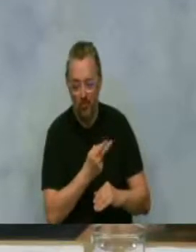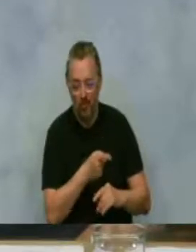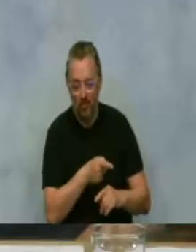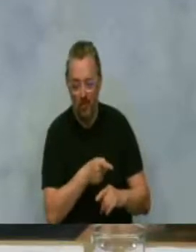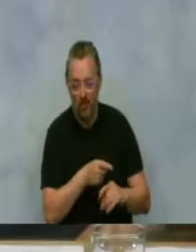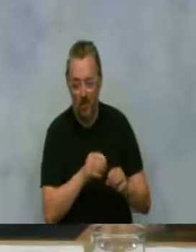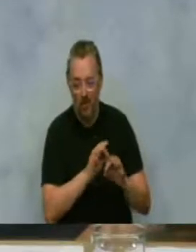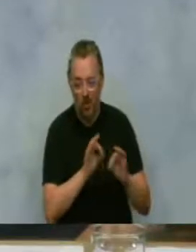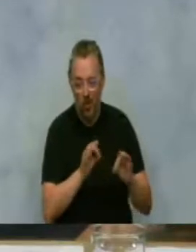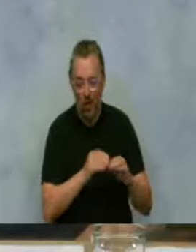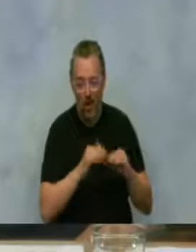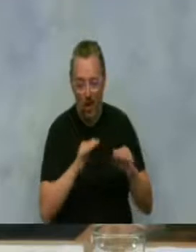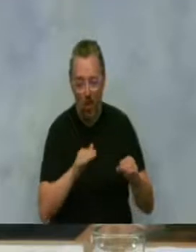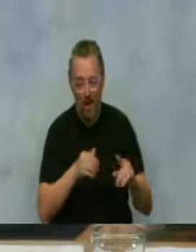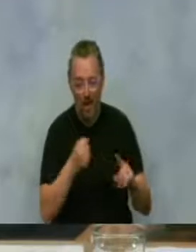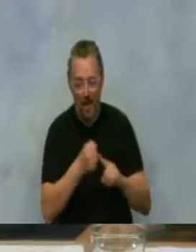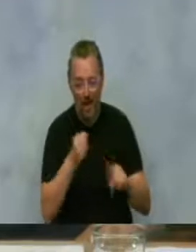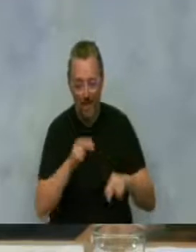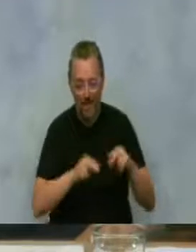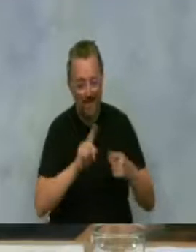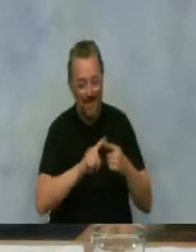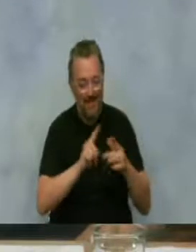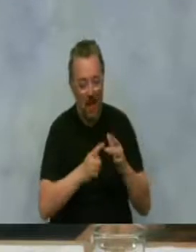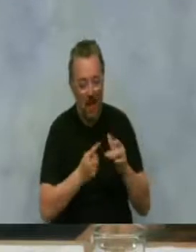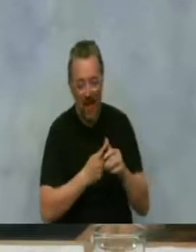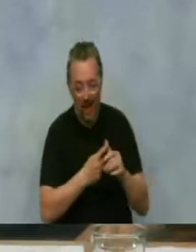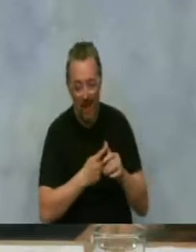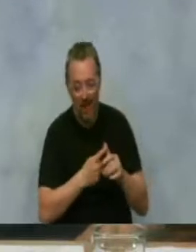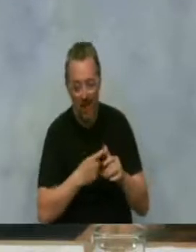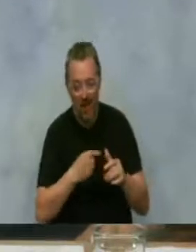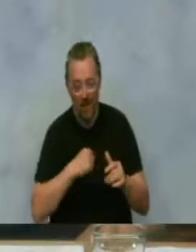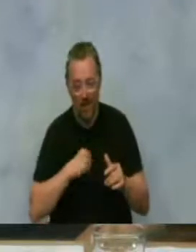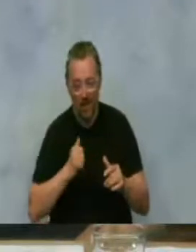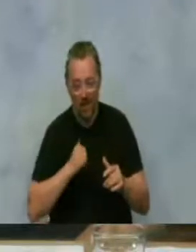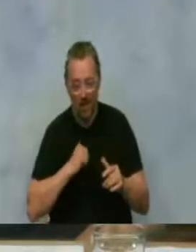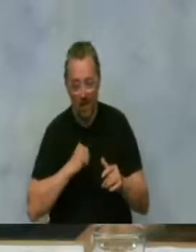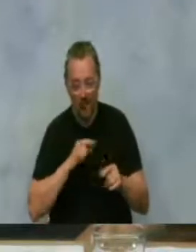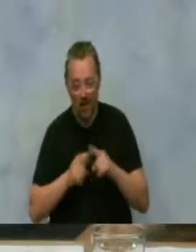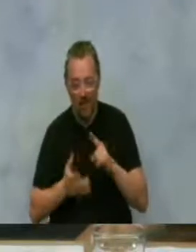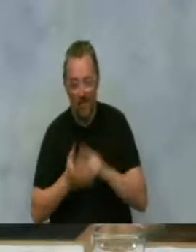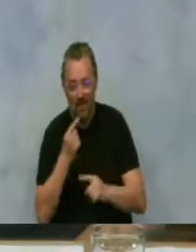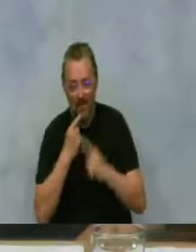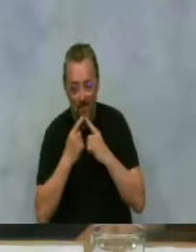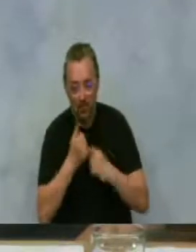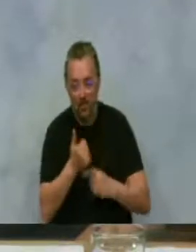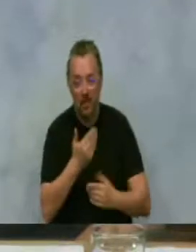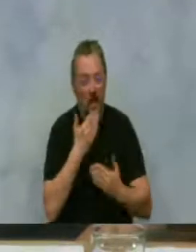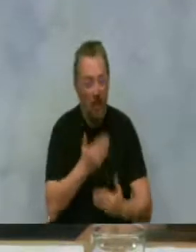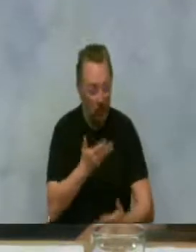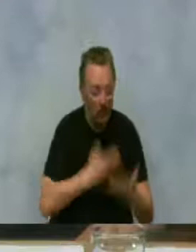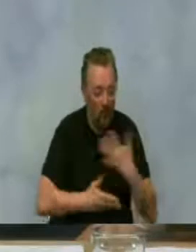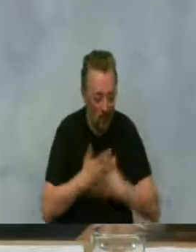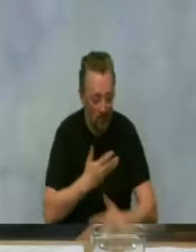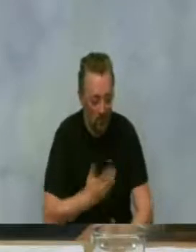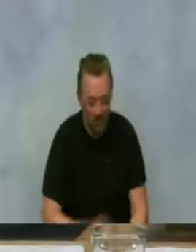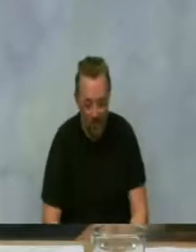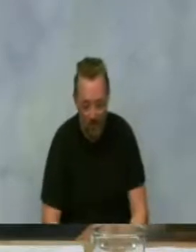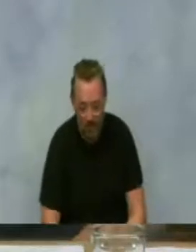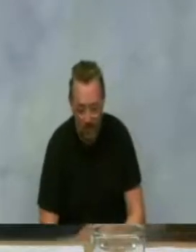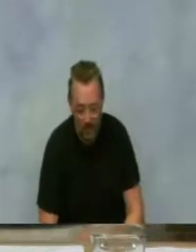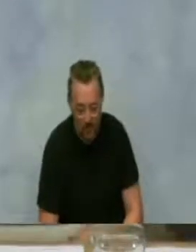equality impact assessment on this one. So I was wondering where would I find the information. Thank you. I appreciate if you can provide